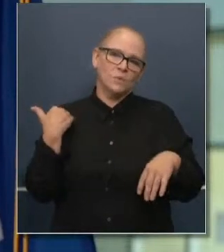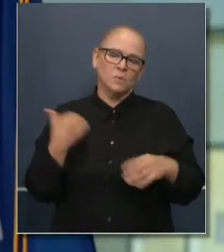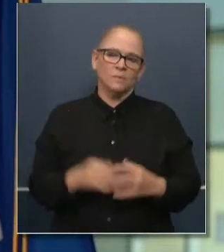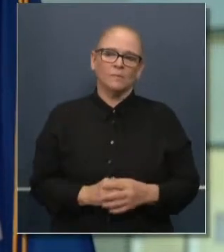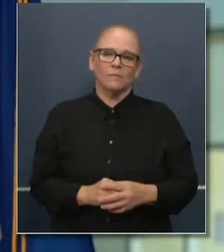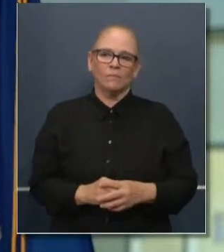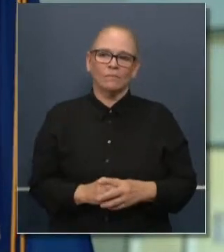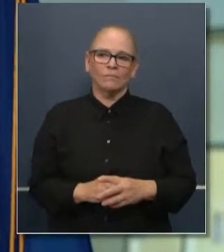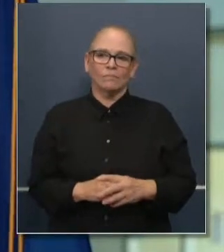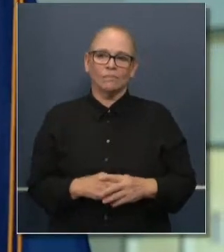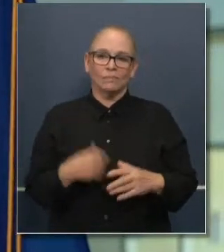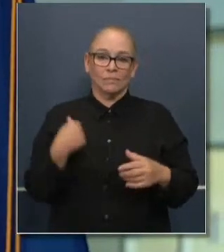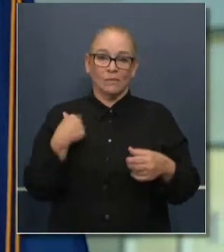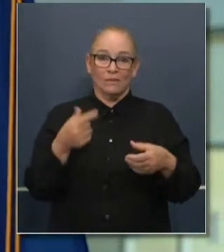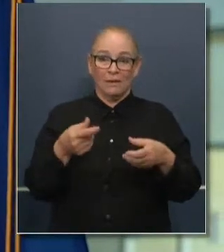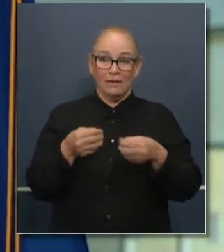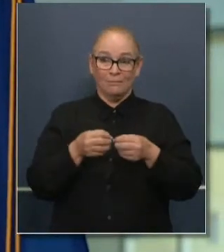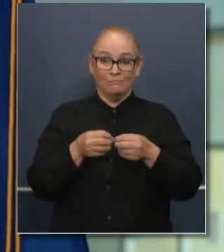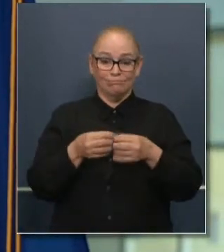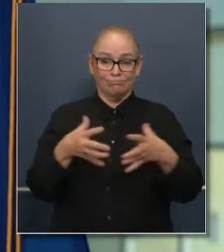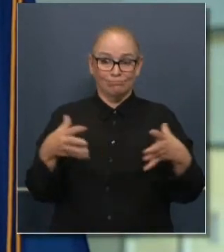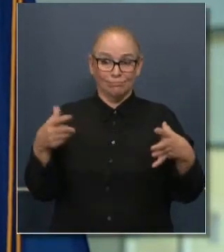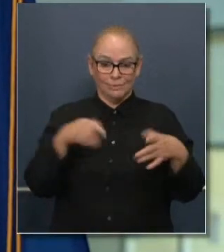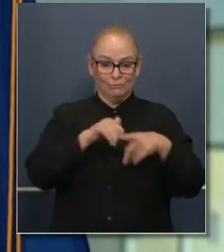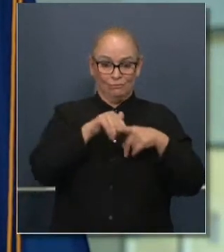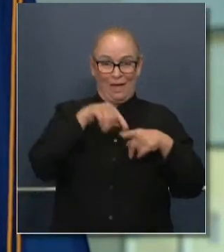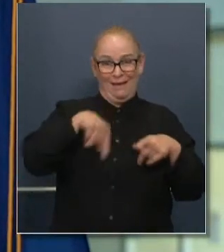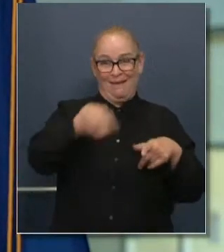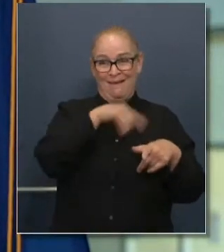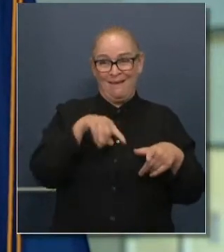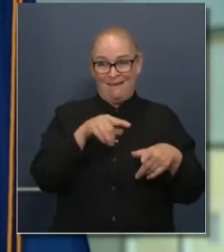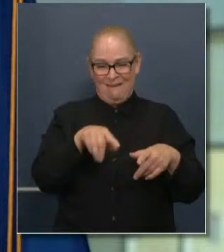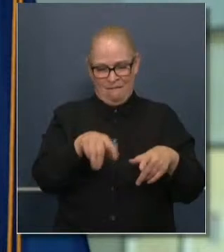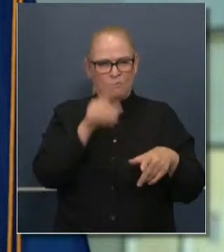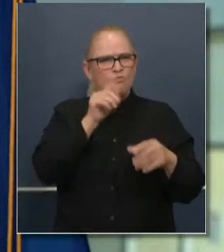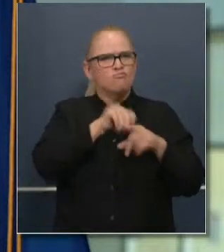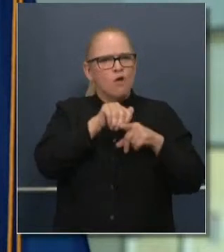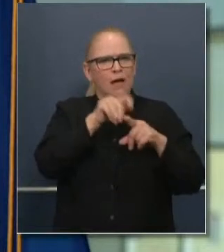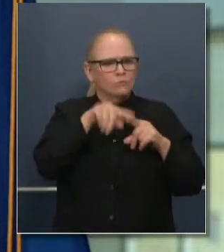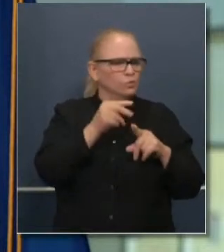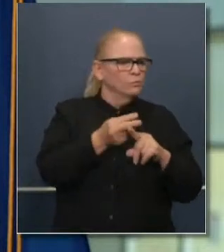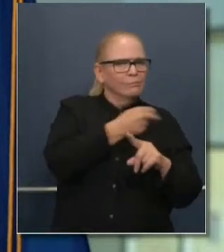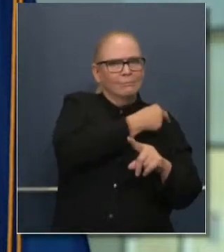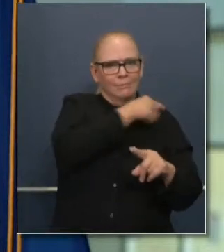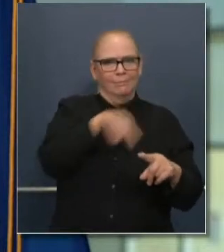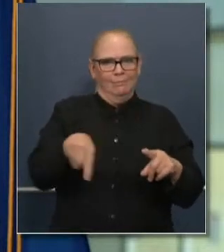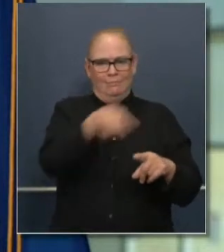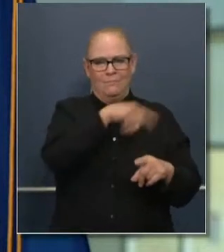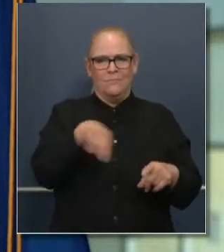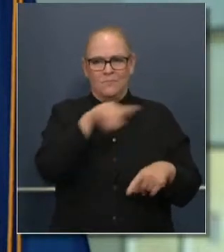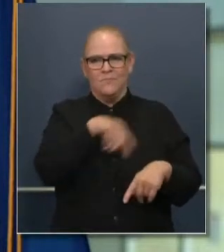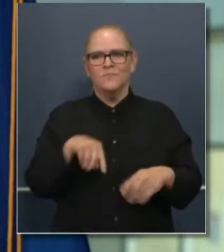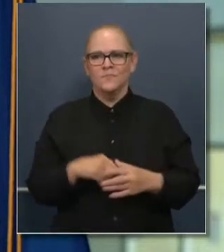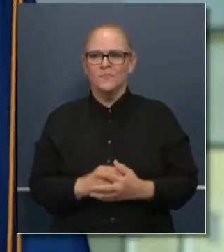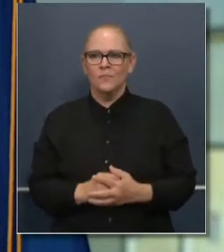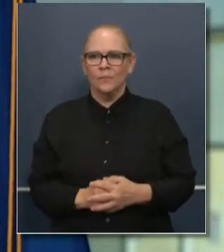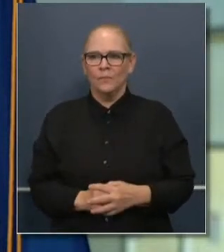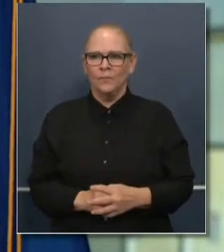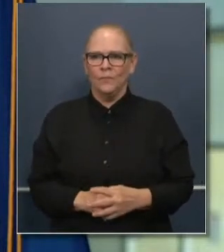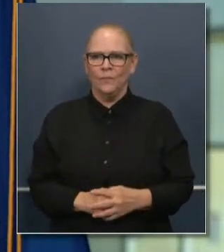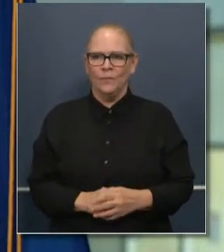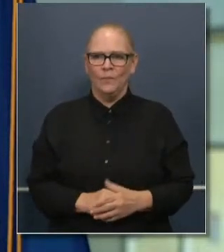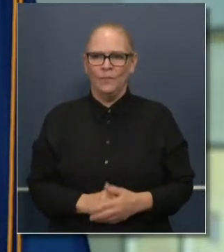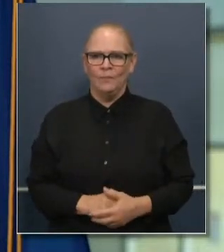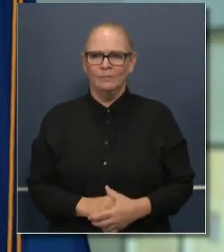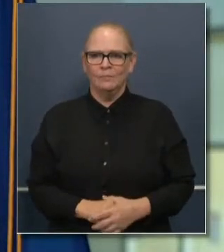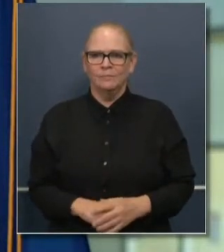tracing workforce across the state, really building upon what our counties had in place pre-COVID and really building upon their